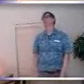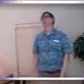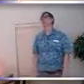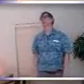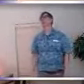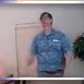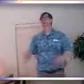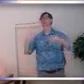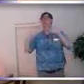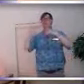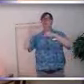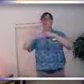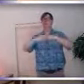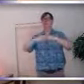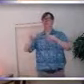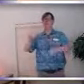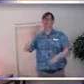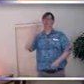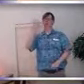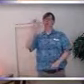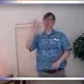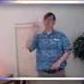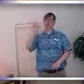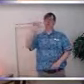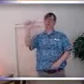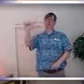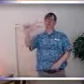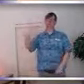but based on my DNA